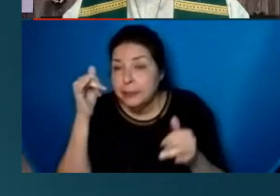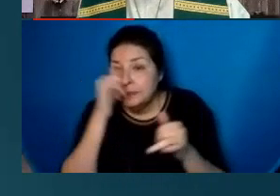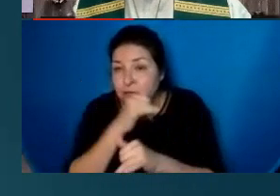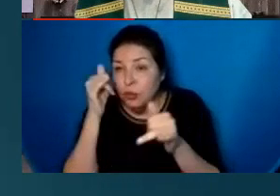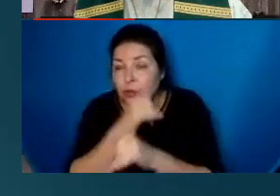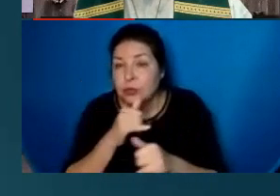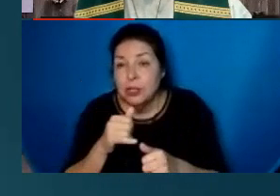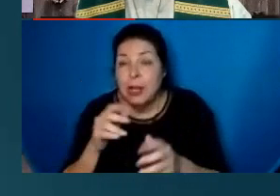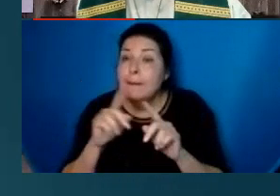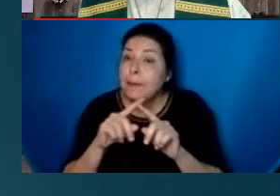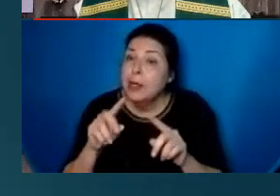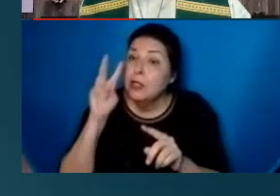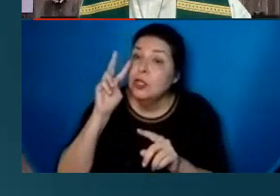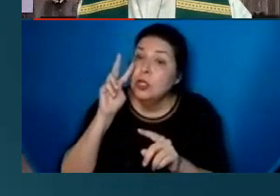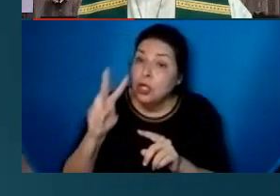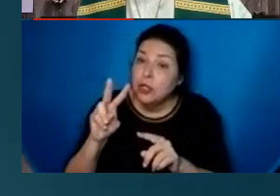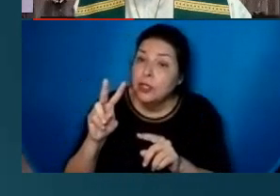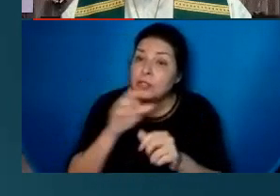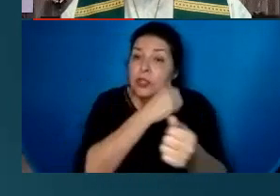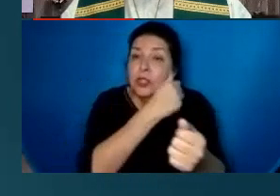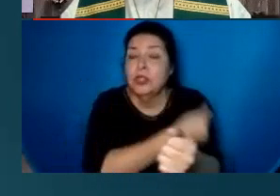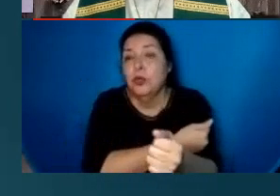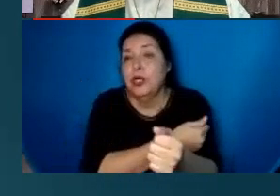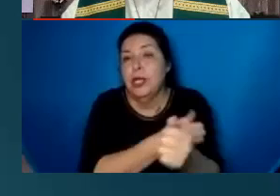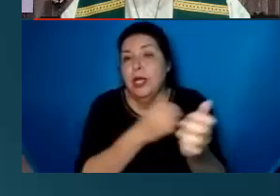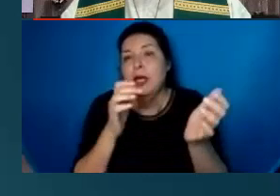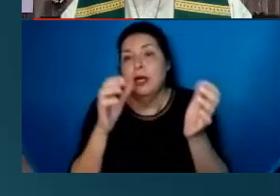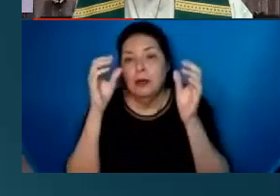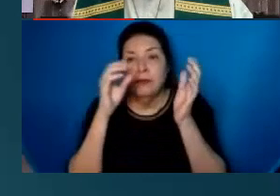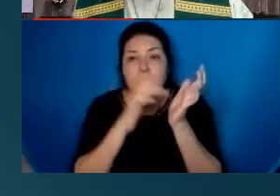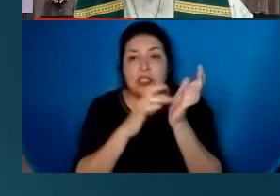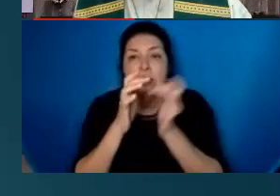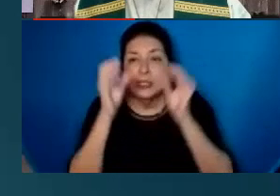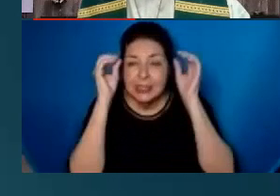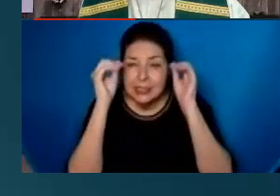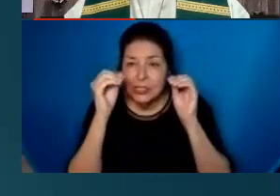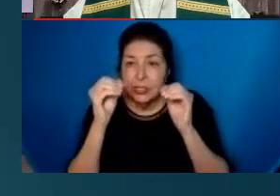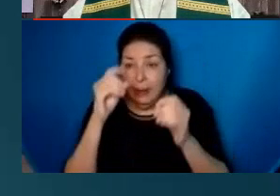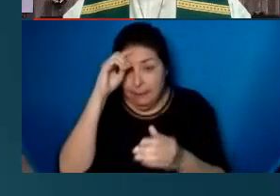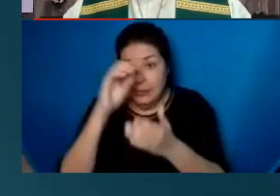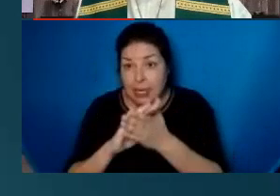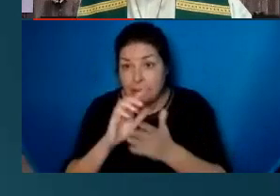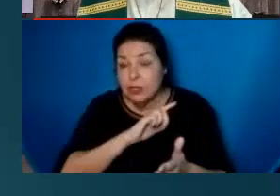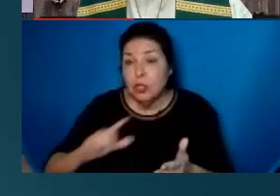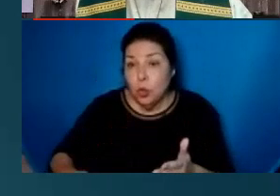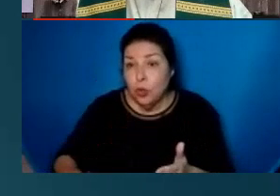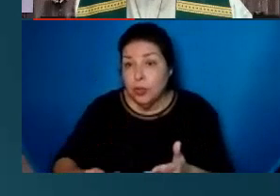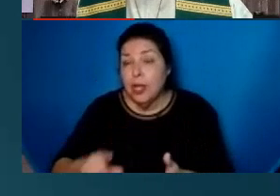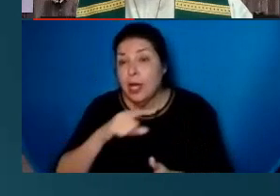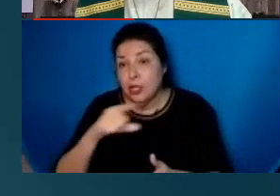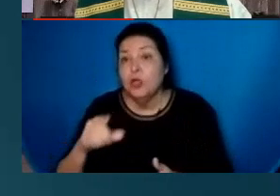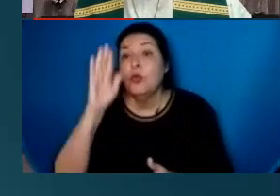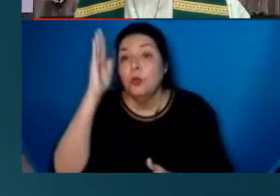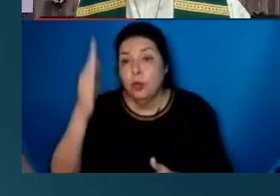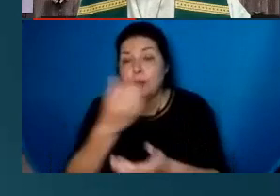authority of Christ's teaching. Believe in the Lord Jesus and you will be saved. It is by his teaching